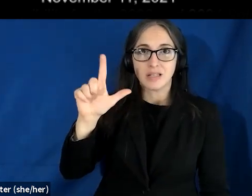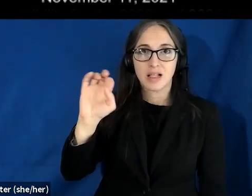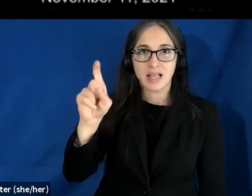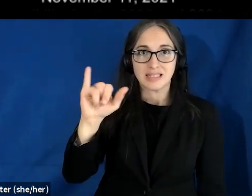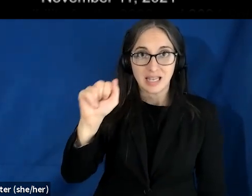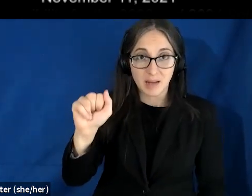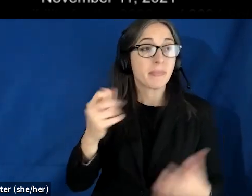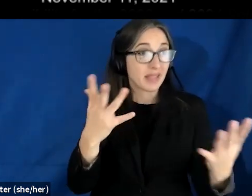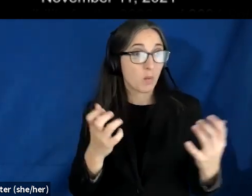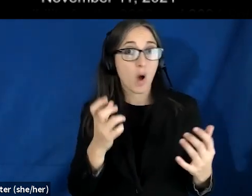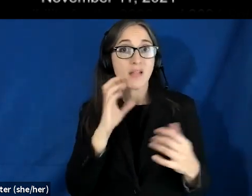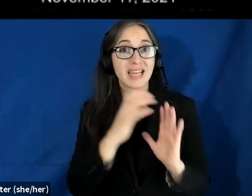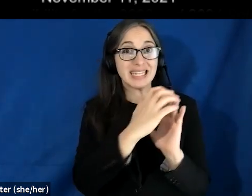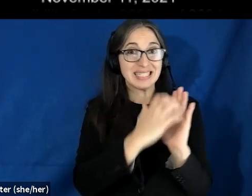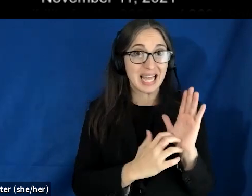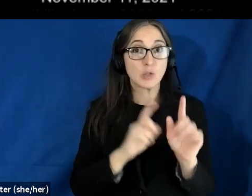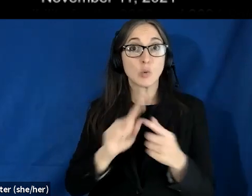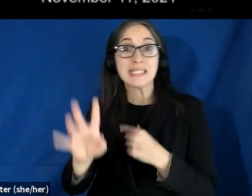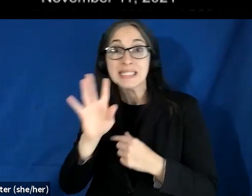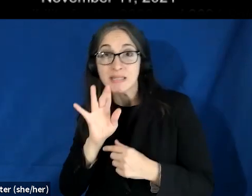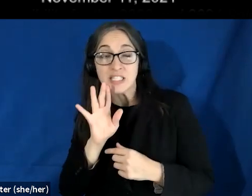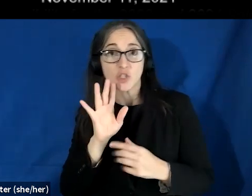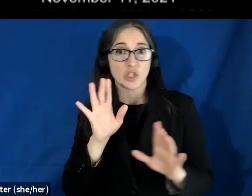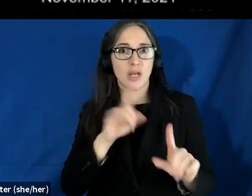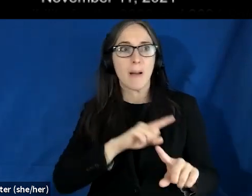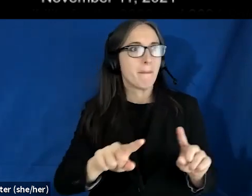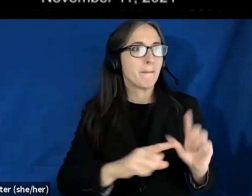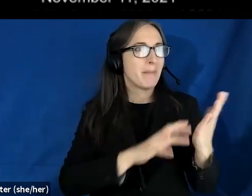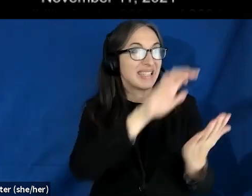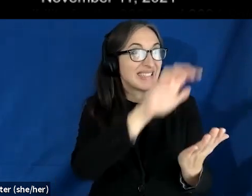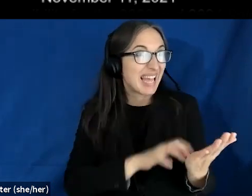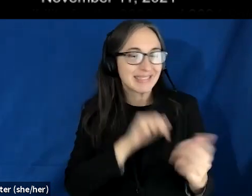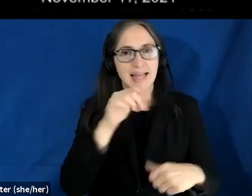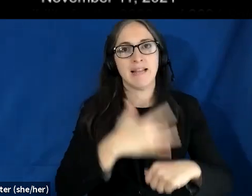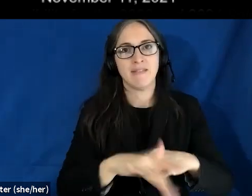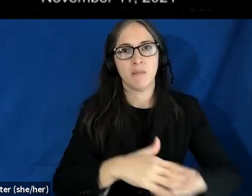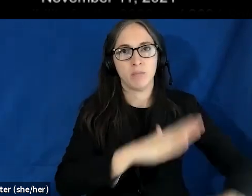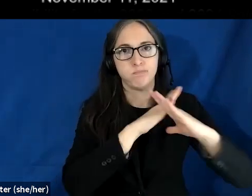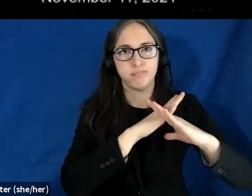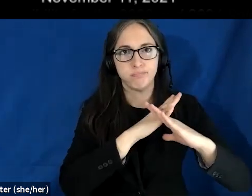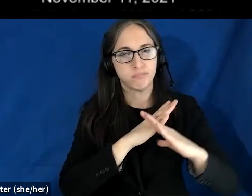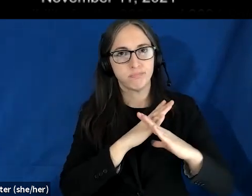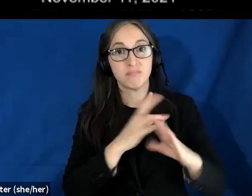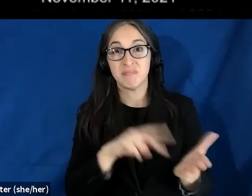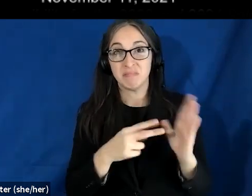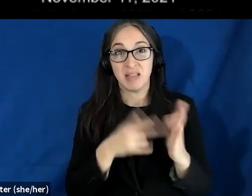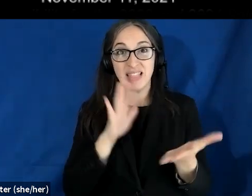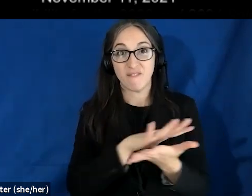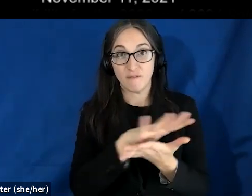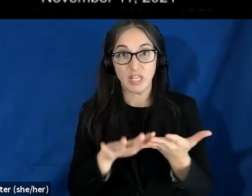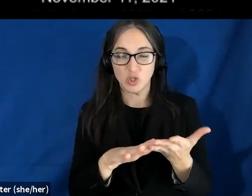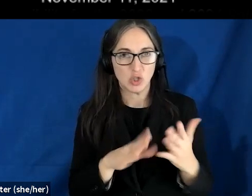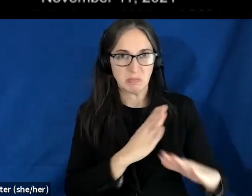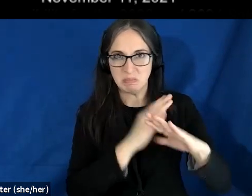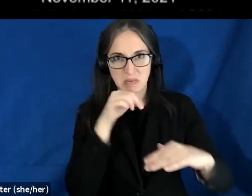aloud the text, and maybe the text isn't even available. So that's an inaccessible feature. If we applied universal design,